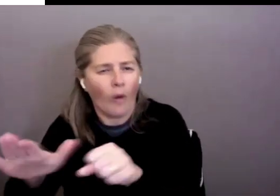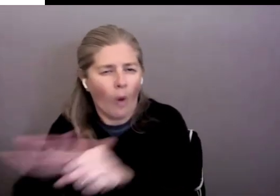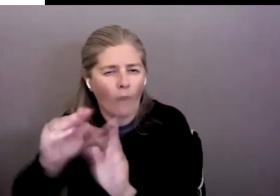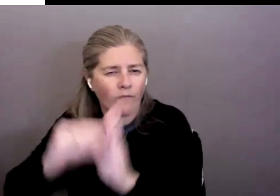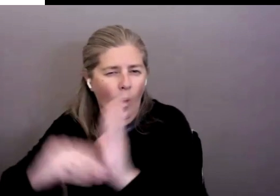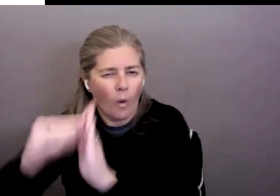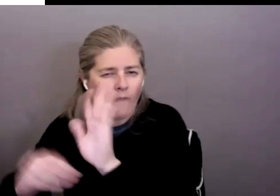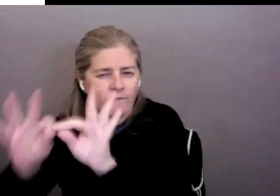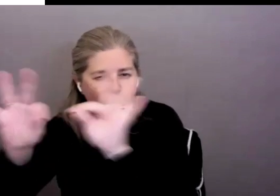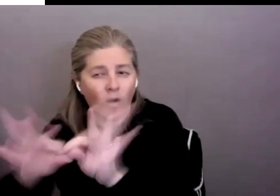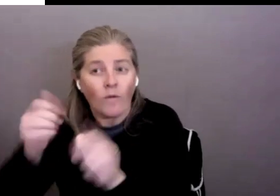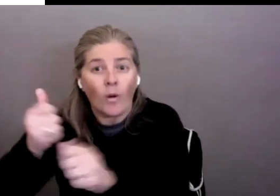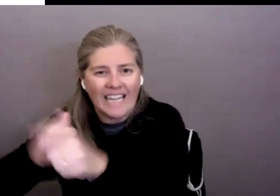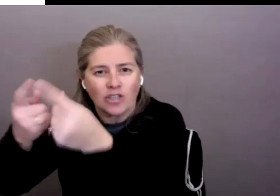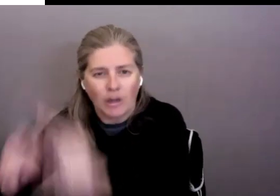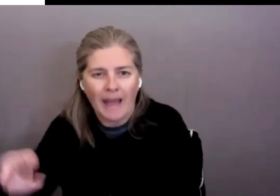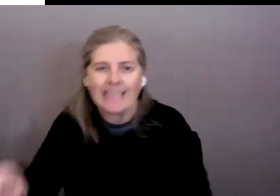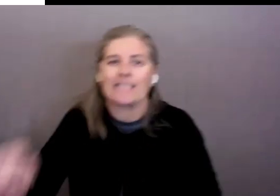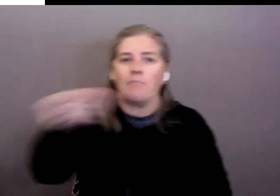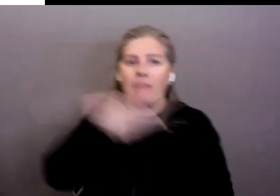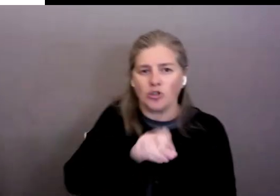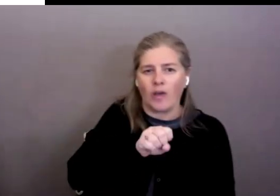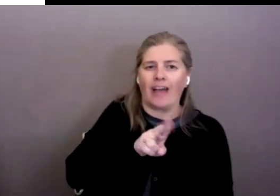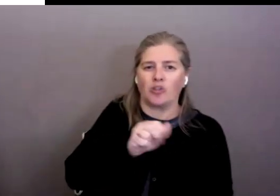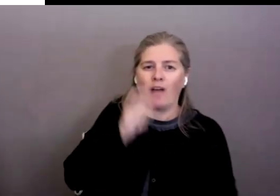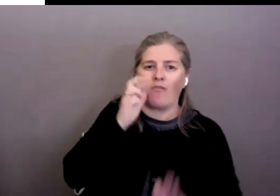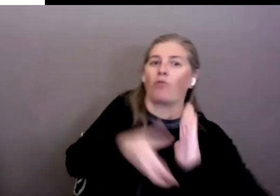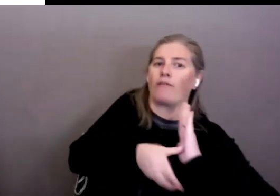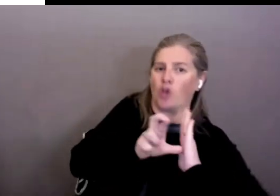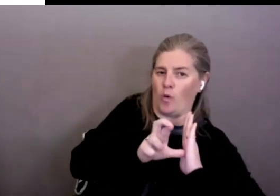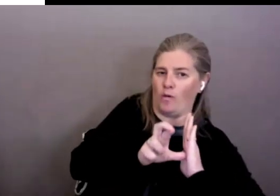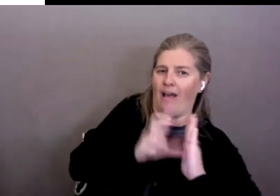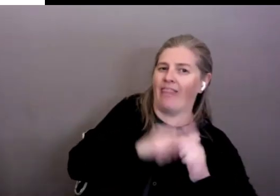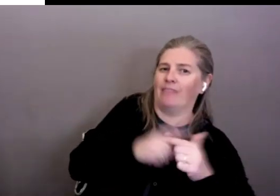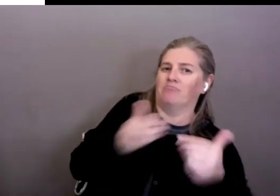each agreement, and submit it to the SUA for review and approval.